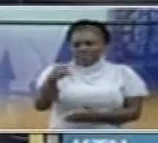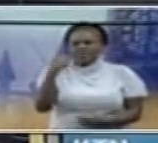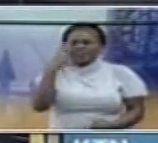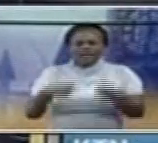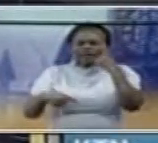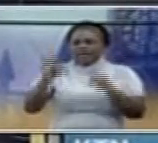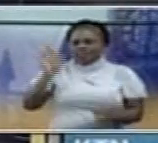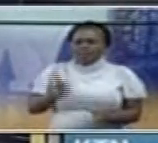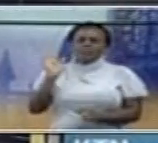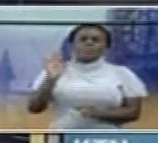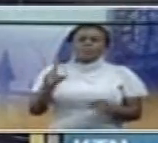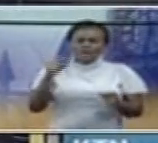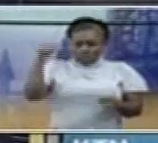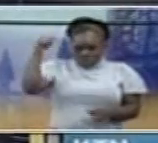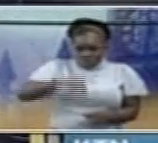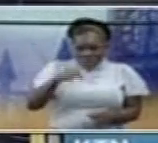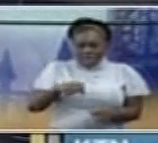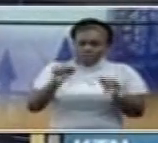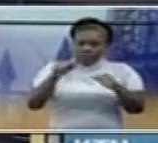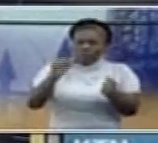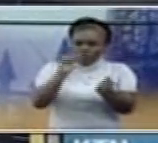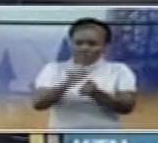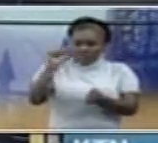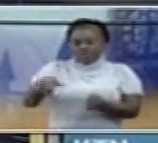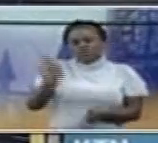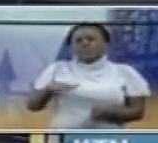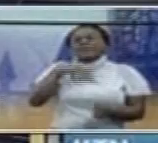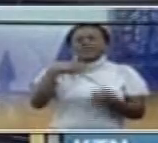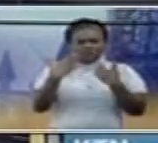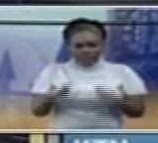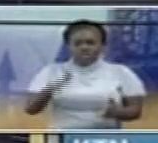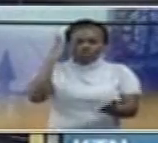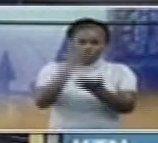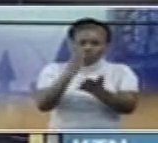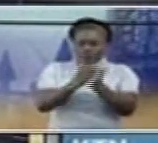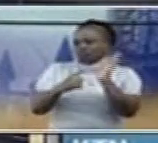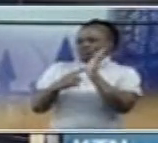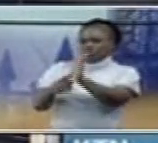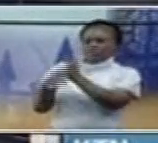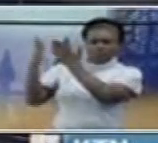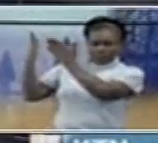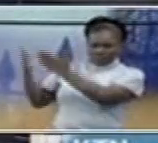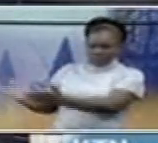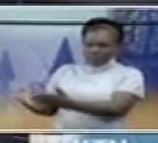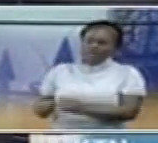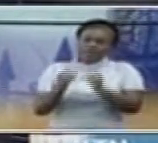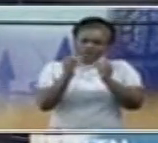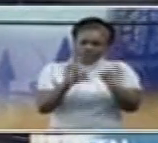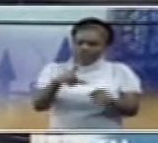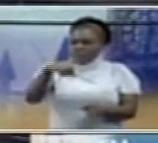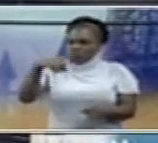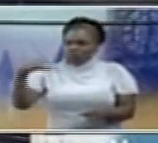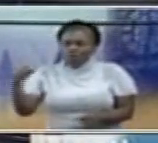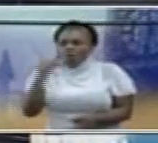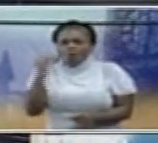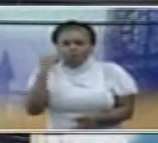women. And by the end of today, 15 women will have lost their lives. Here's a real reality check. Given if you got home at maybe